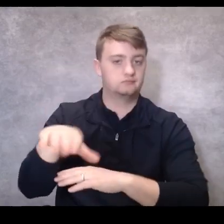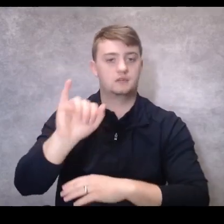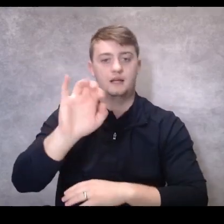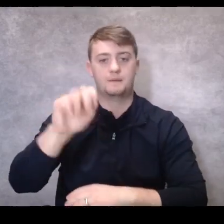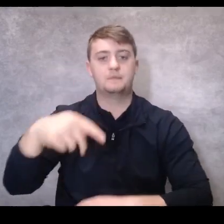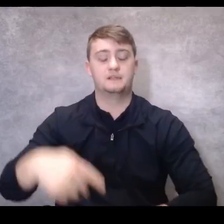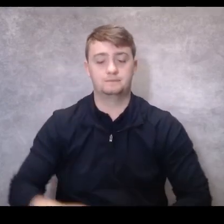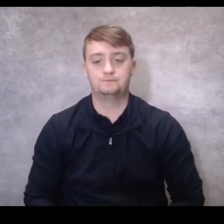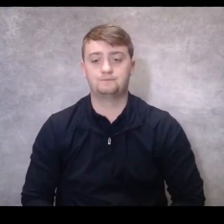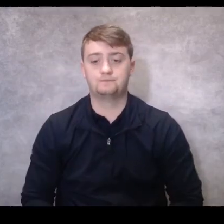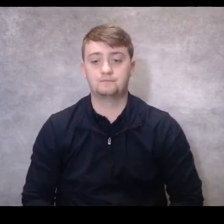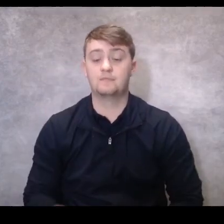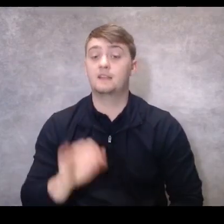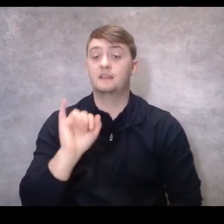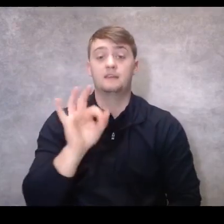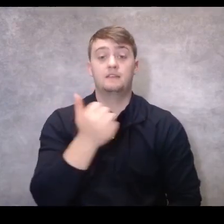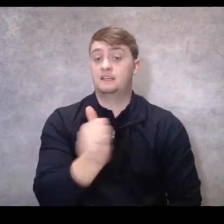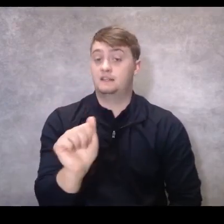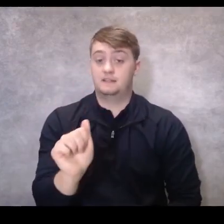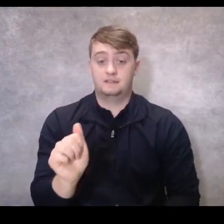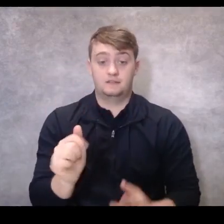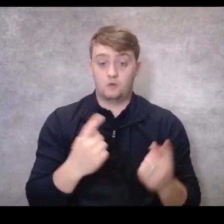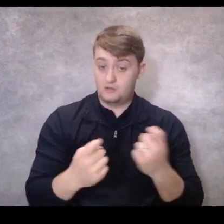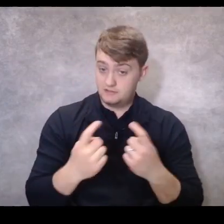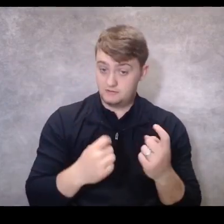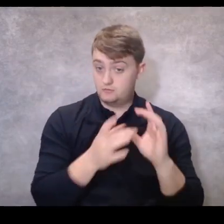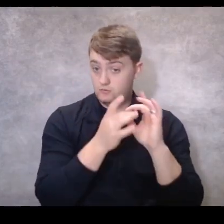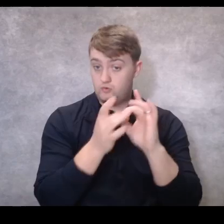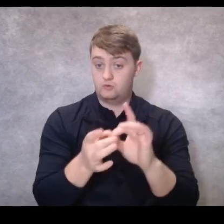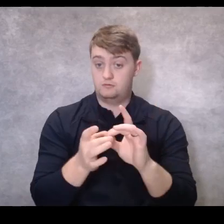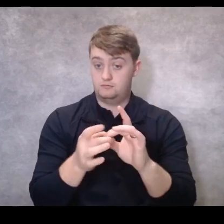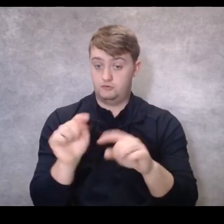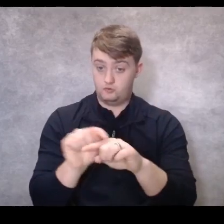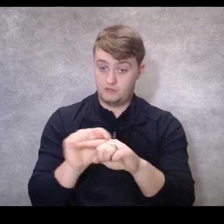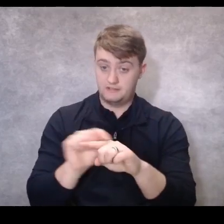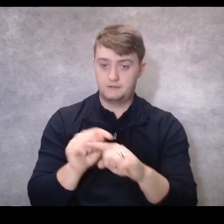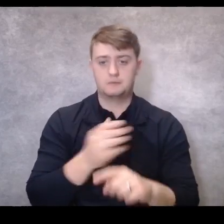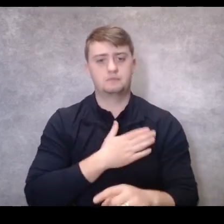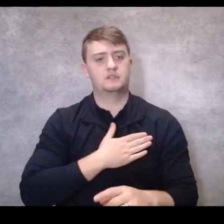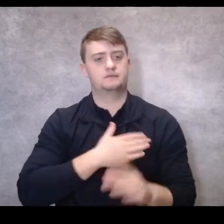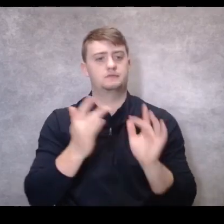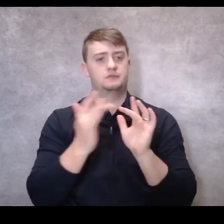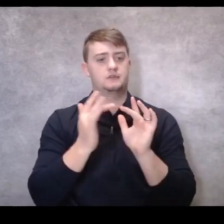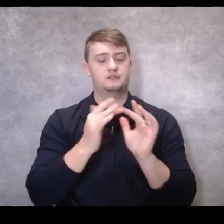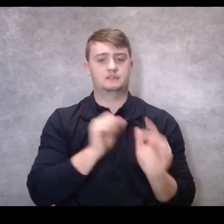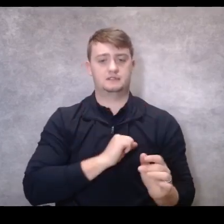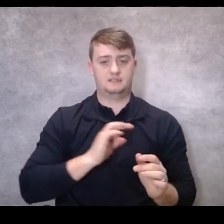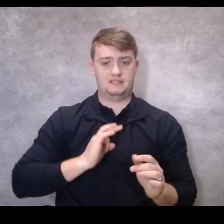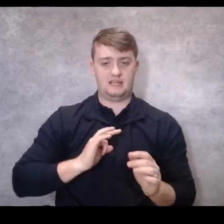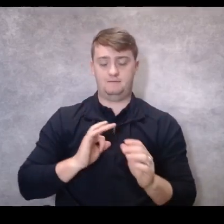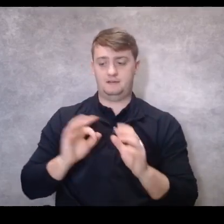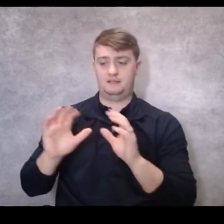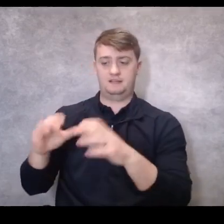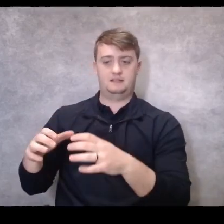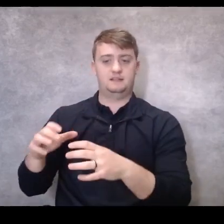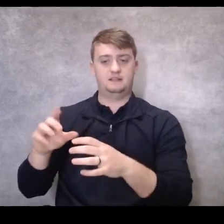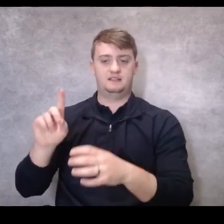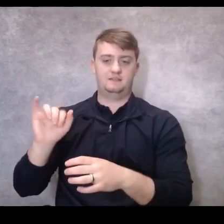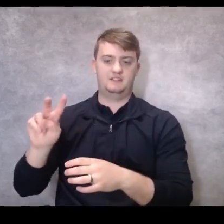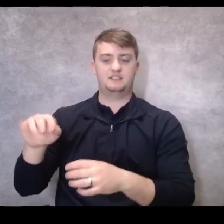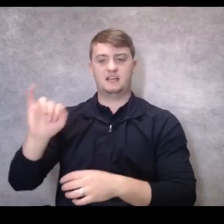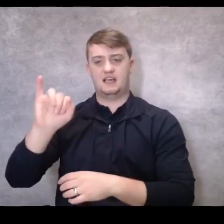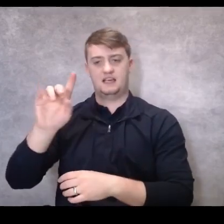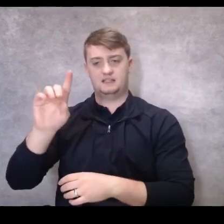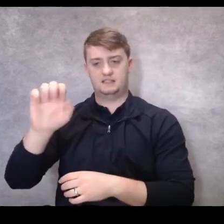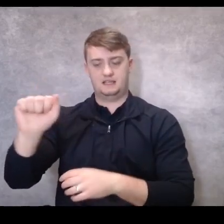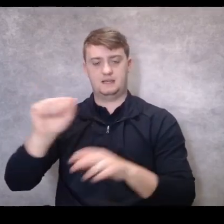throughout the entire IEP. If you have any questions regarding this series, please contact staff and the Division